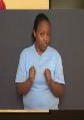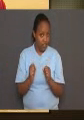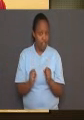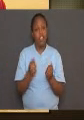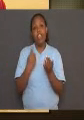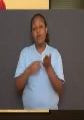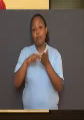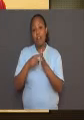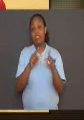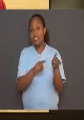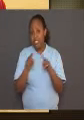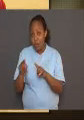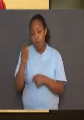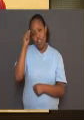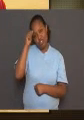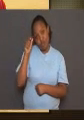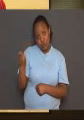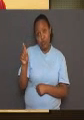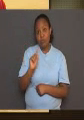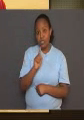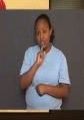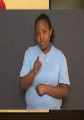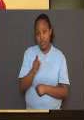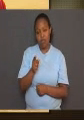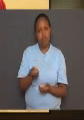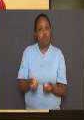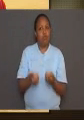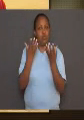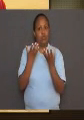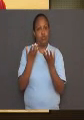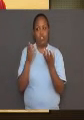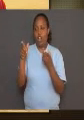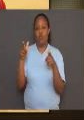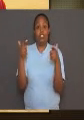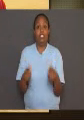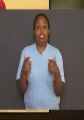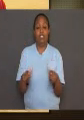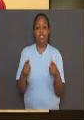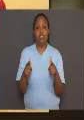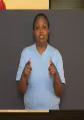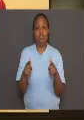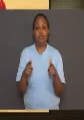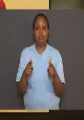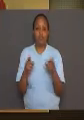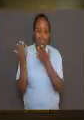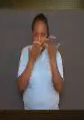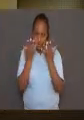This means that he does not make the most of his opportunities to